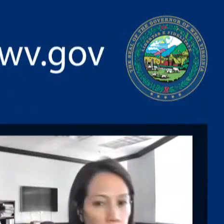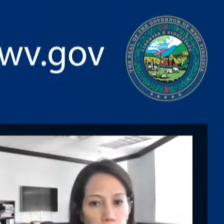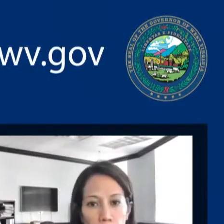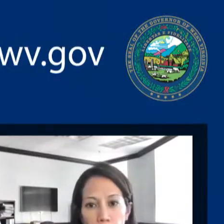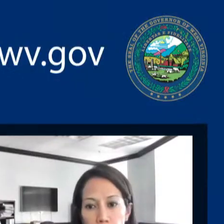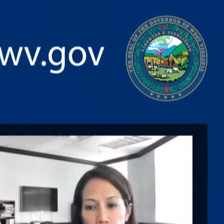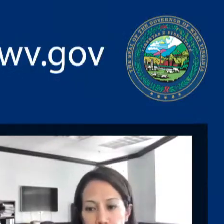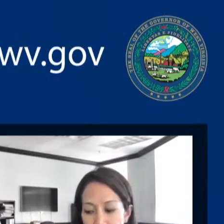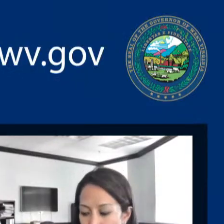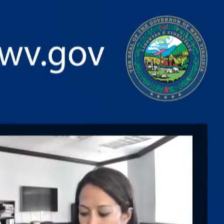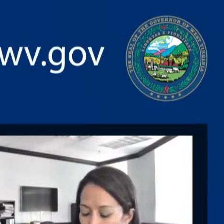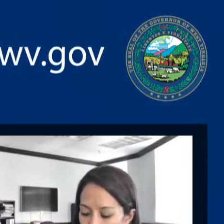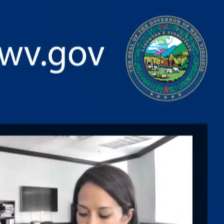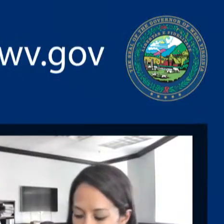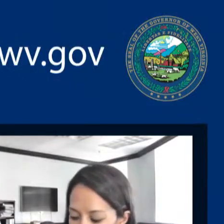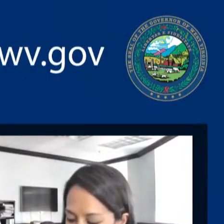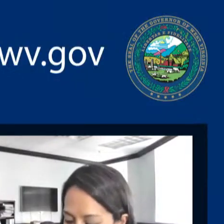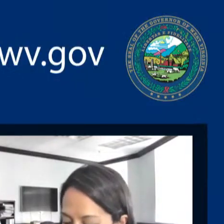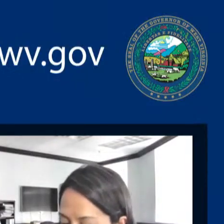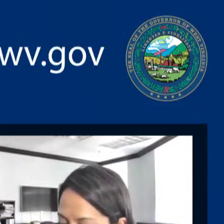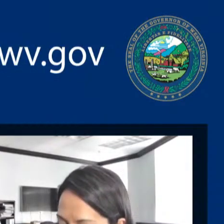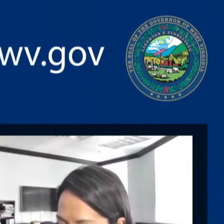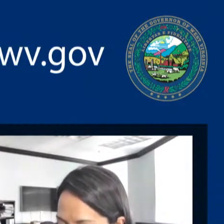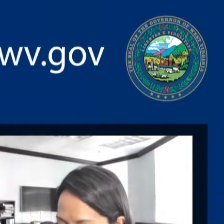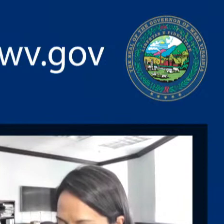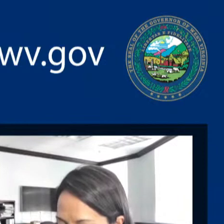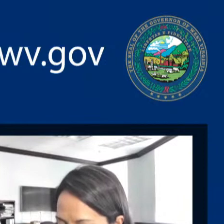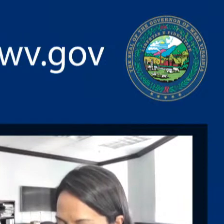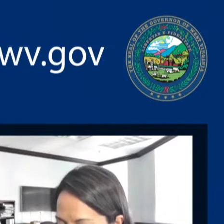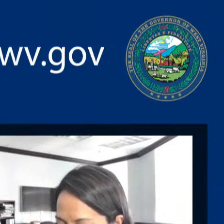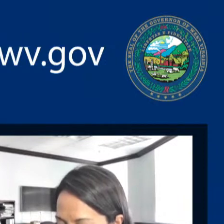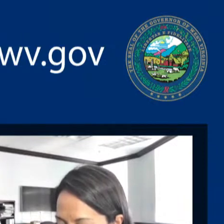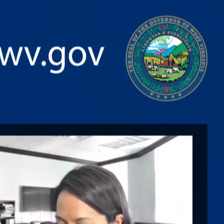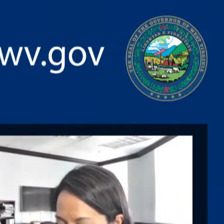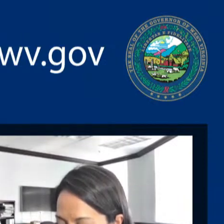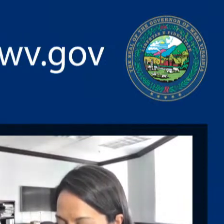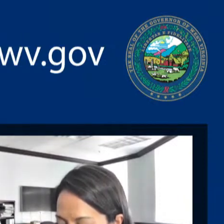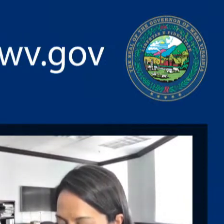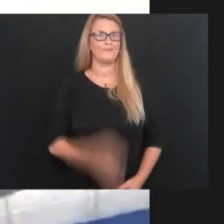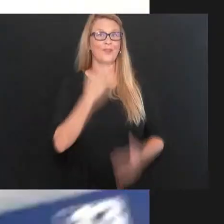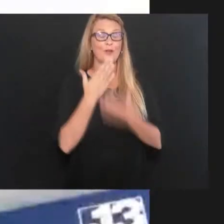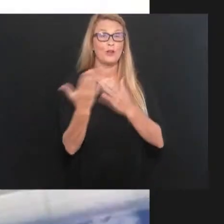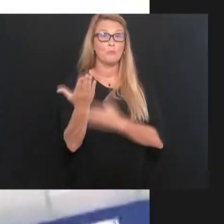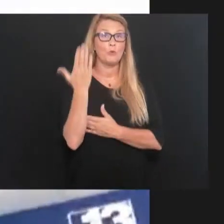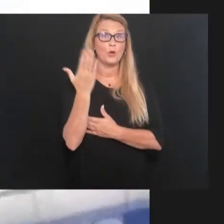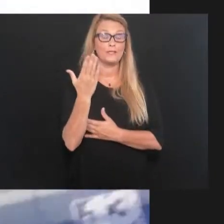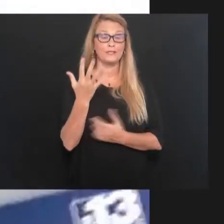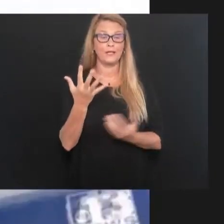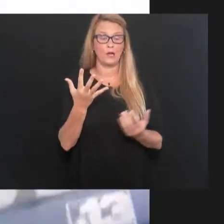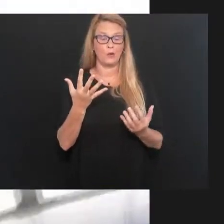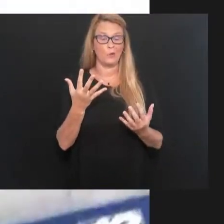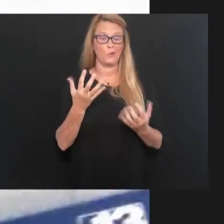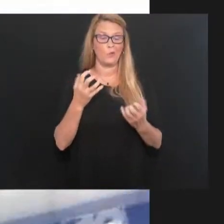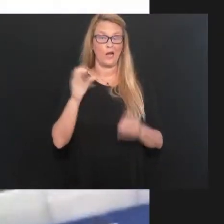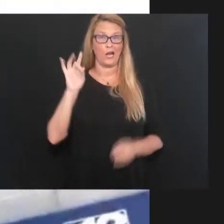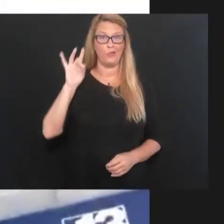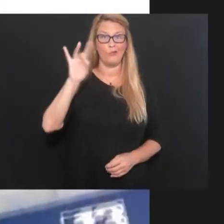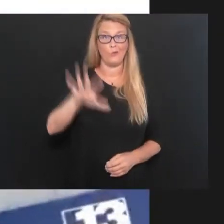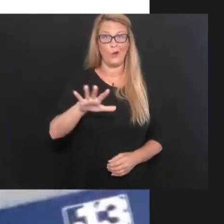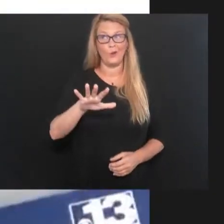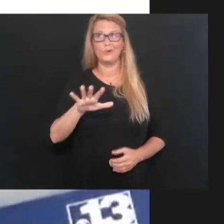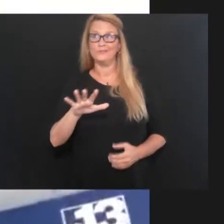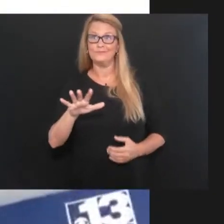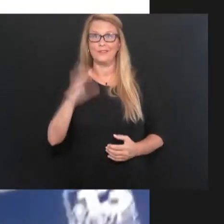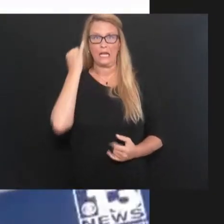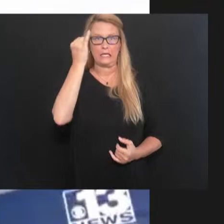All right, thank you, Kenny. Next to Mark Curtis with Nexstar Media. Good morning, folks. Let me throw out a very unpopular idea, but I think the question